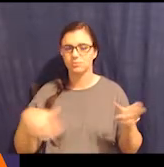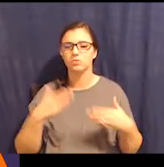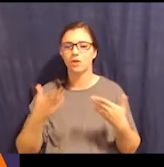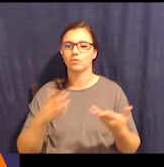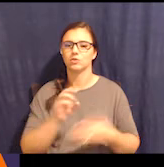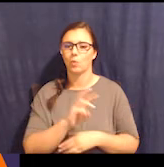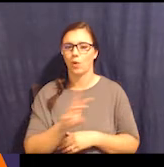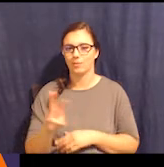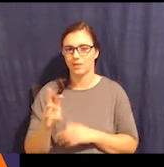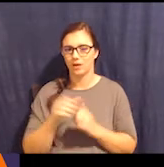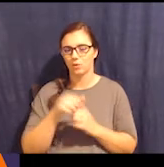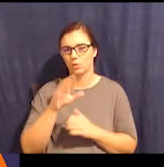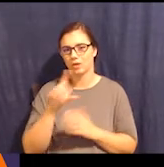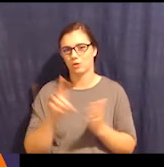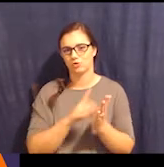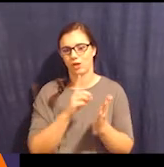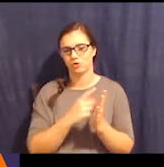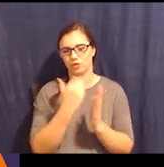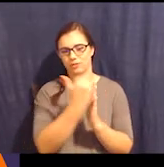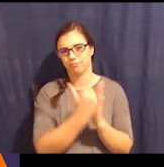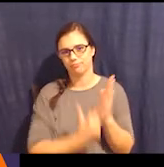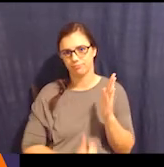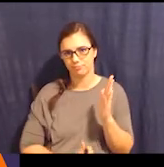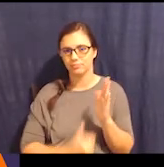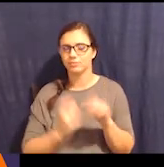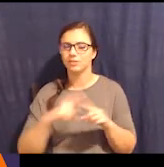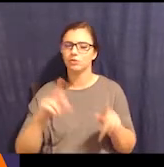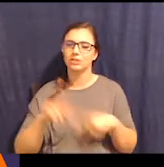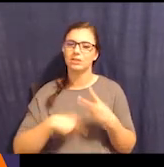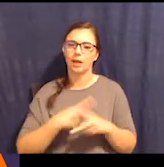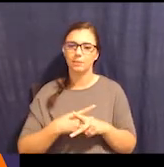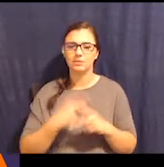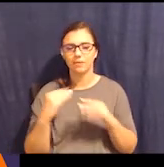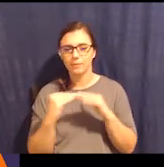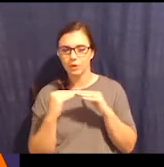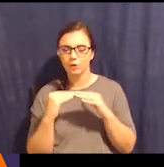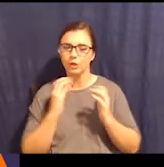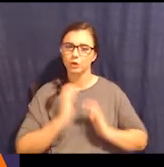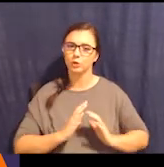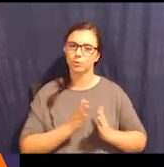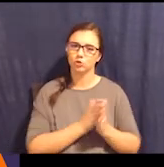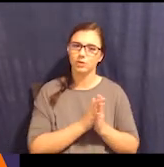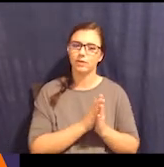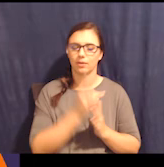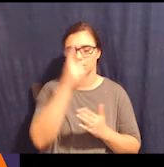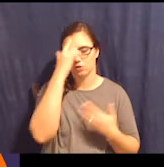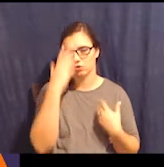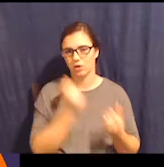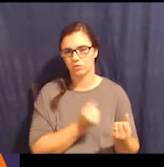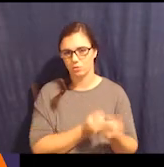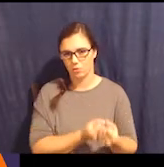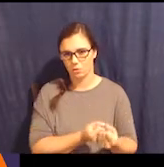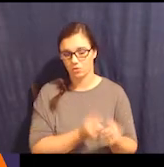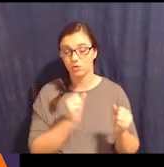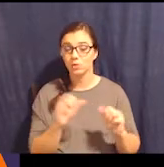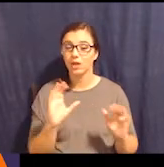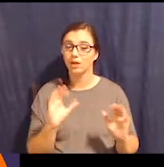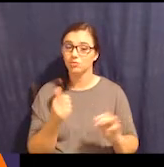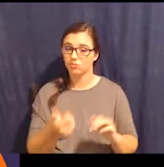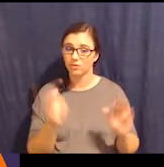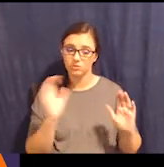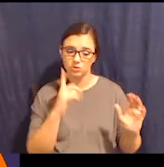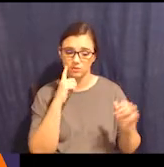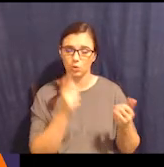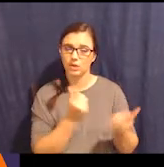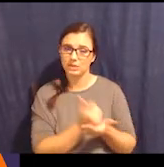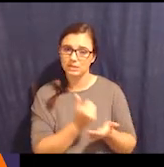and consumer-driven mental health supports. You can search for assistance and services by your zip code,